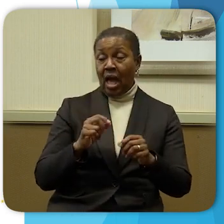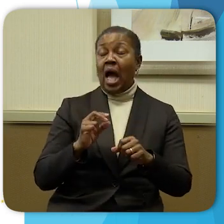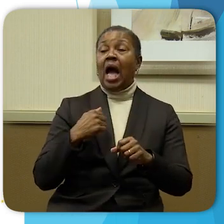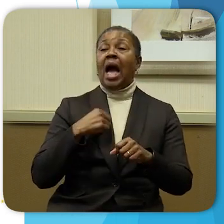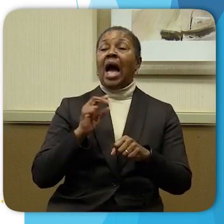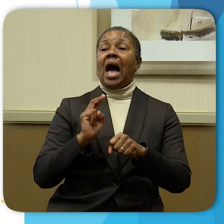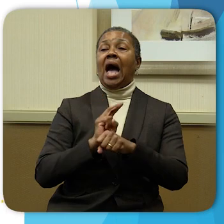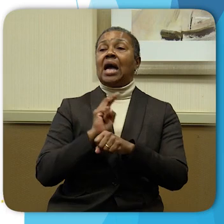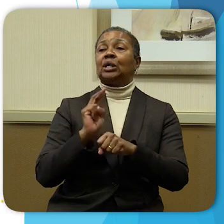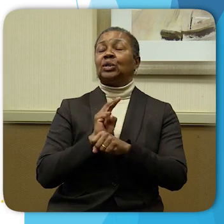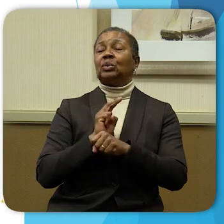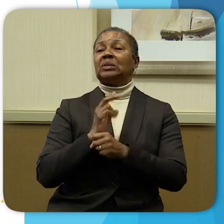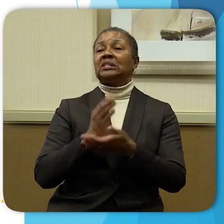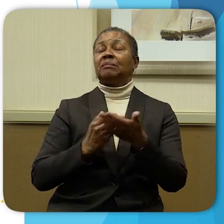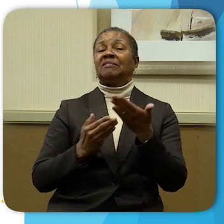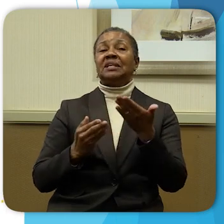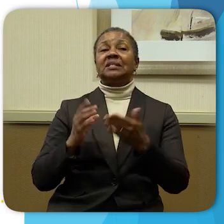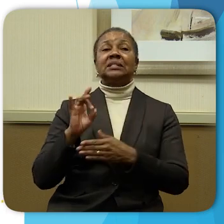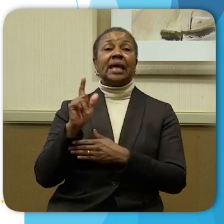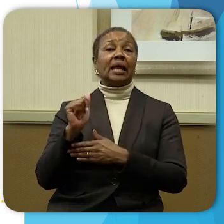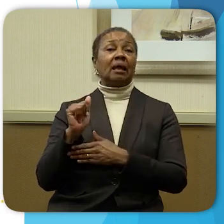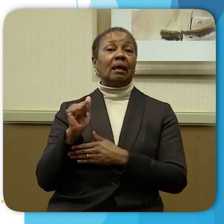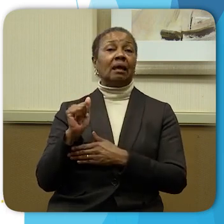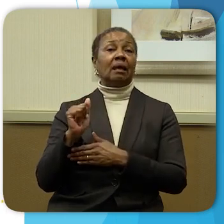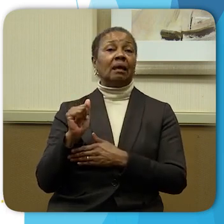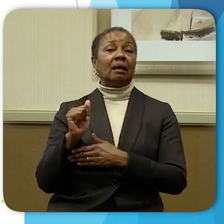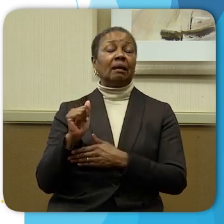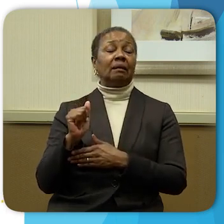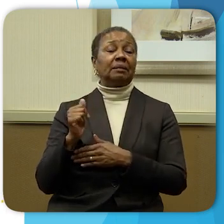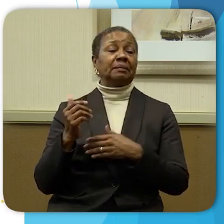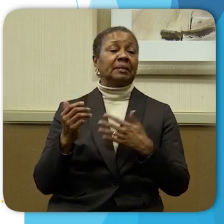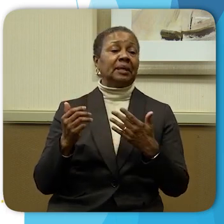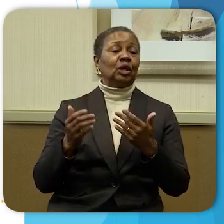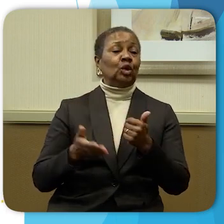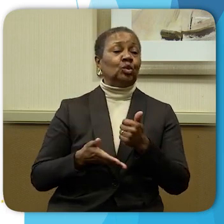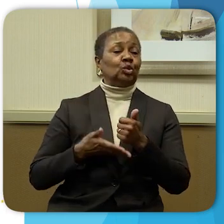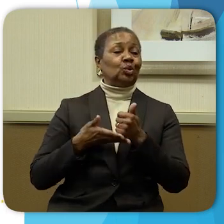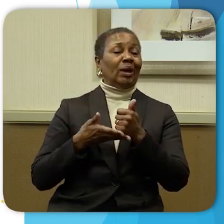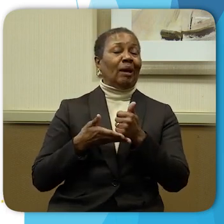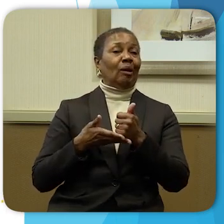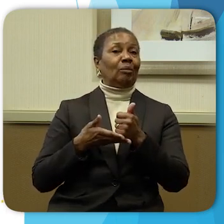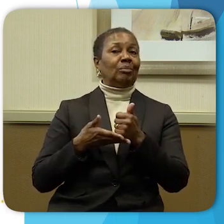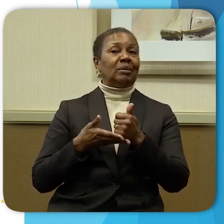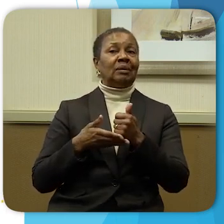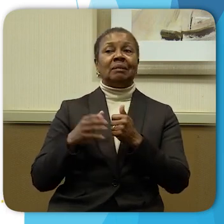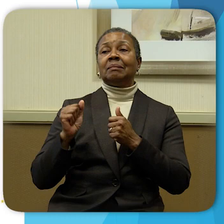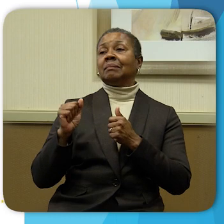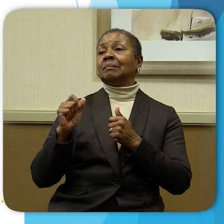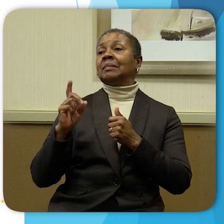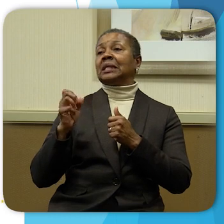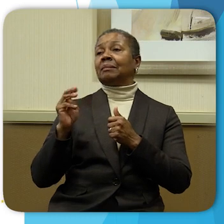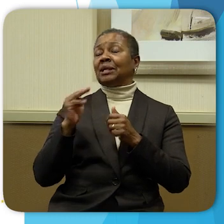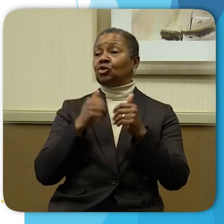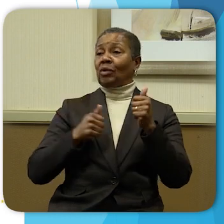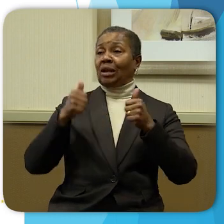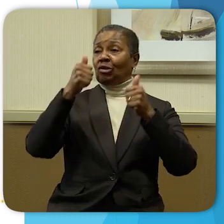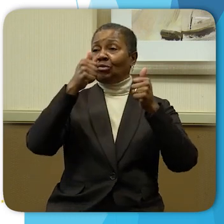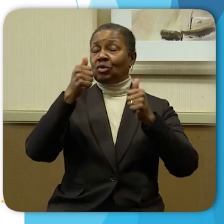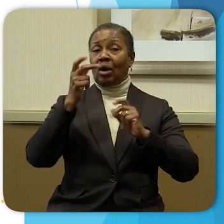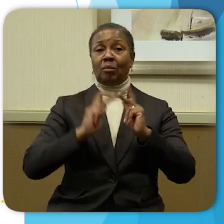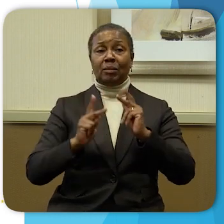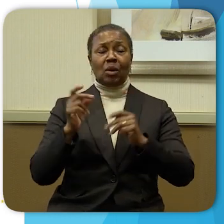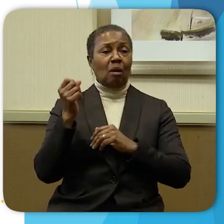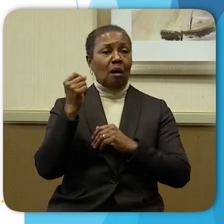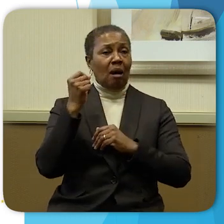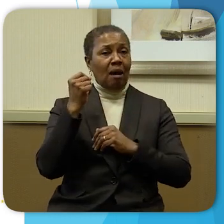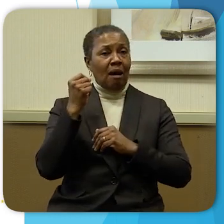use some of this data sometimes to help administrators or help folks